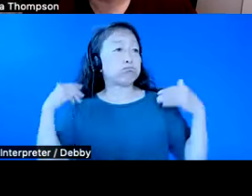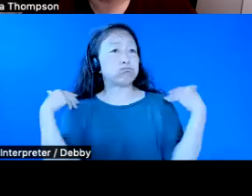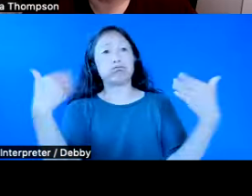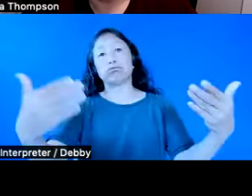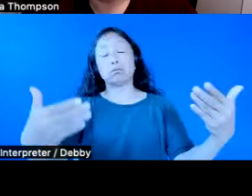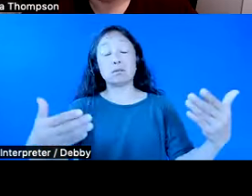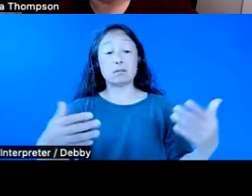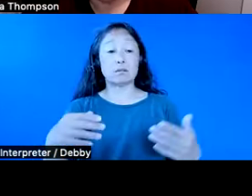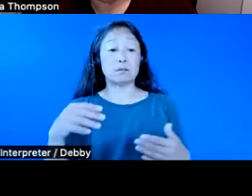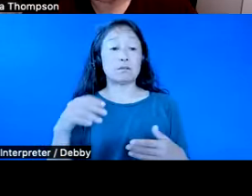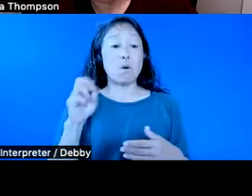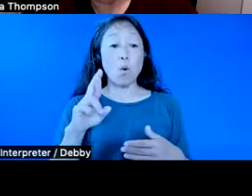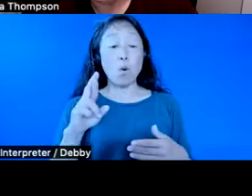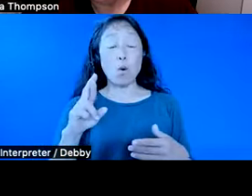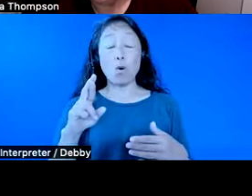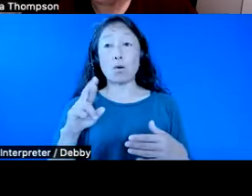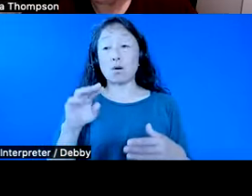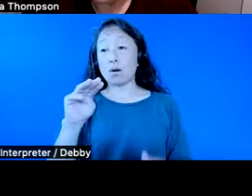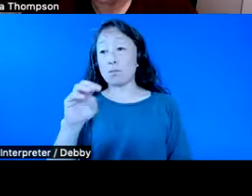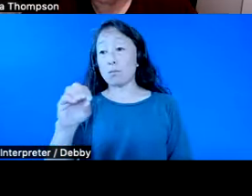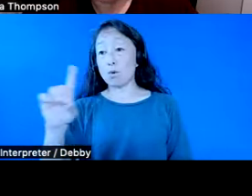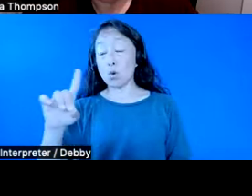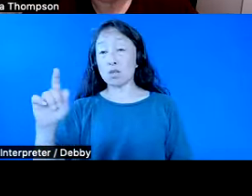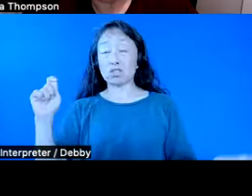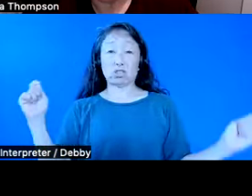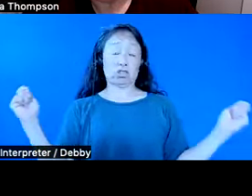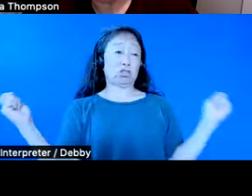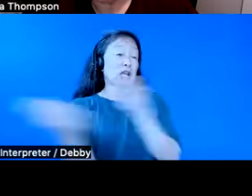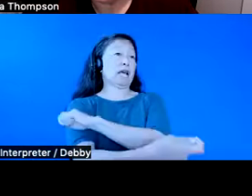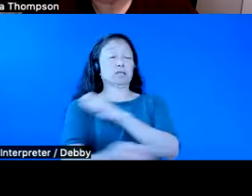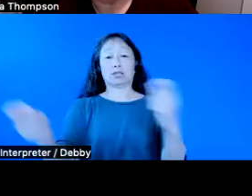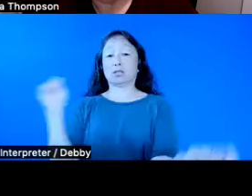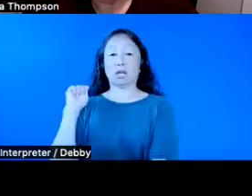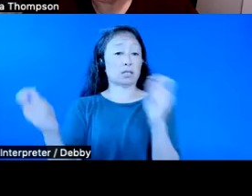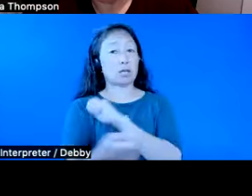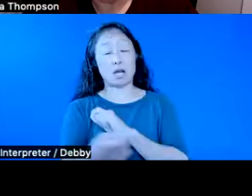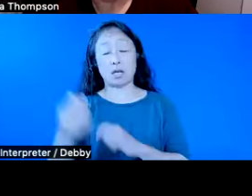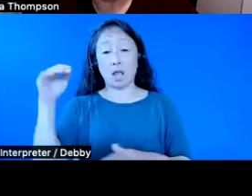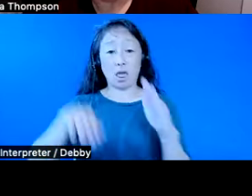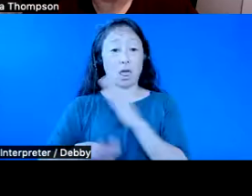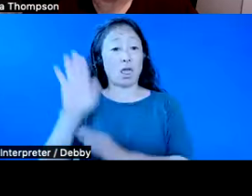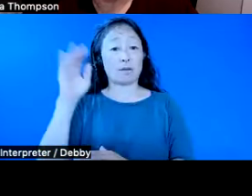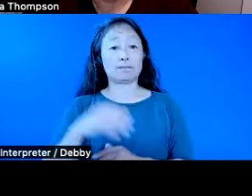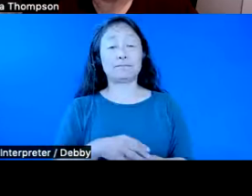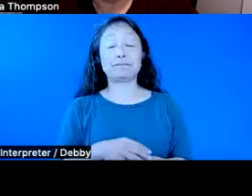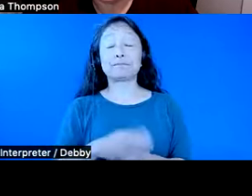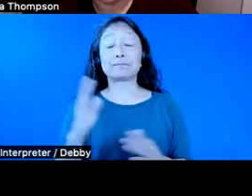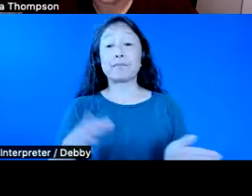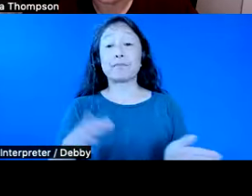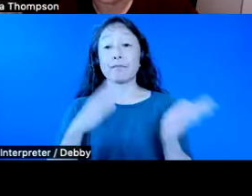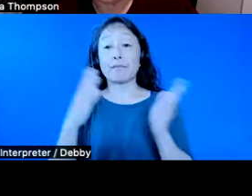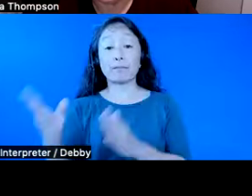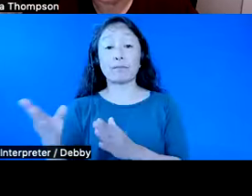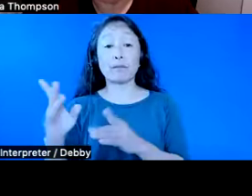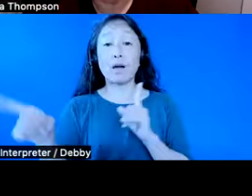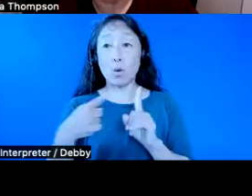moods. When to make a referral: when somebody is suicidal or homicidal and they're talking to